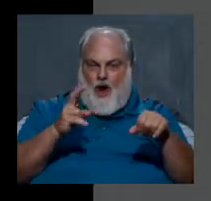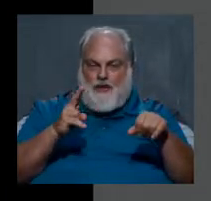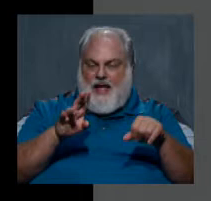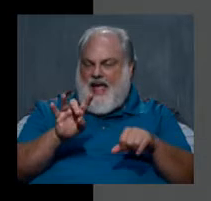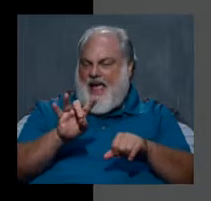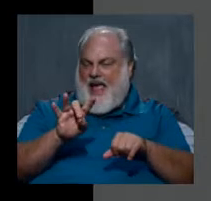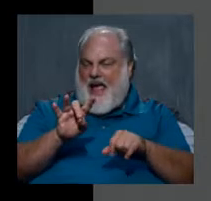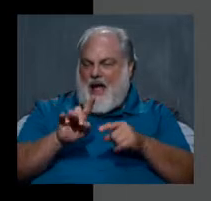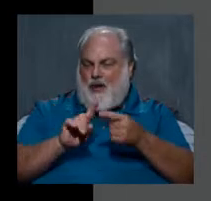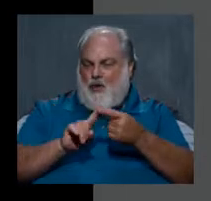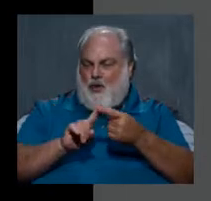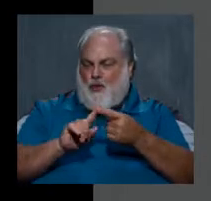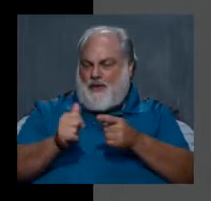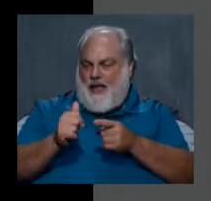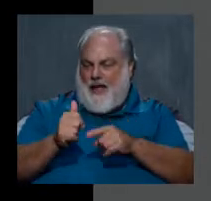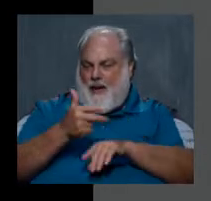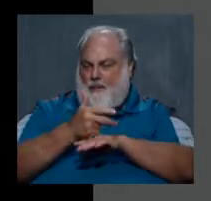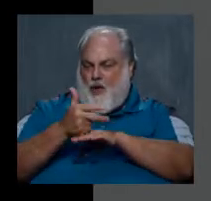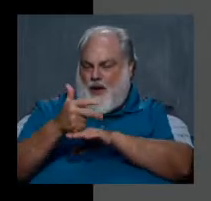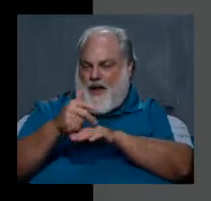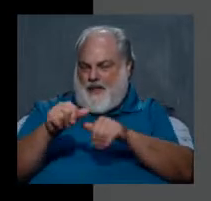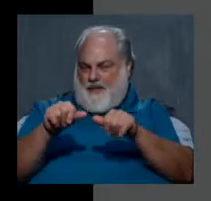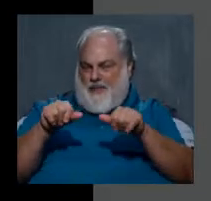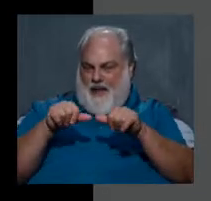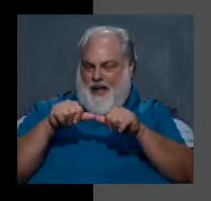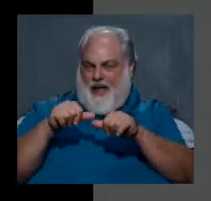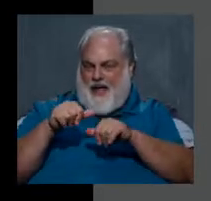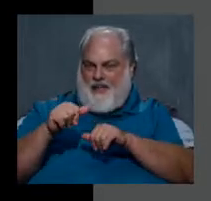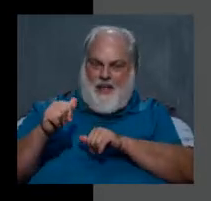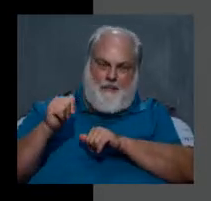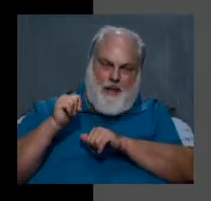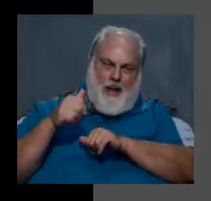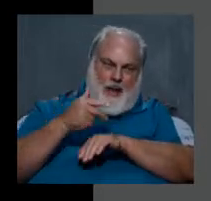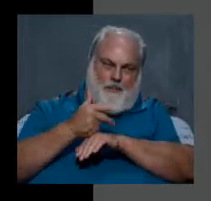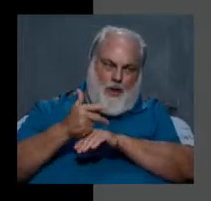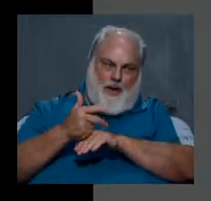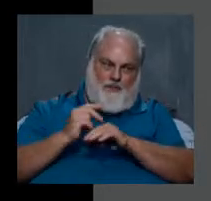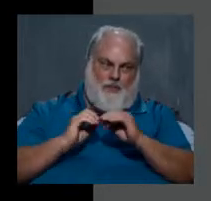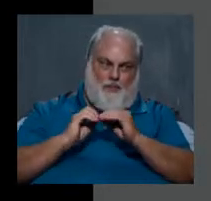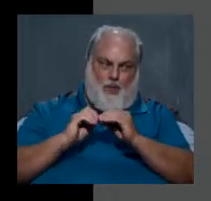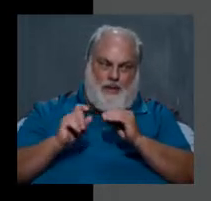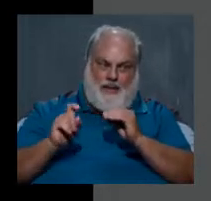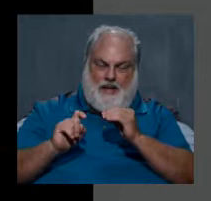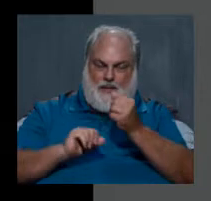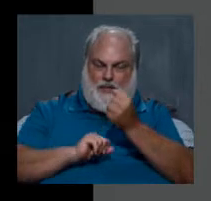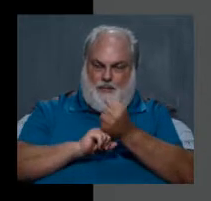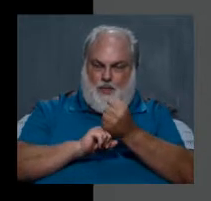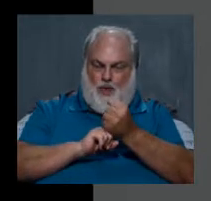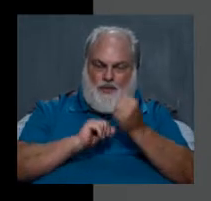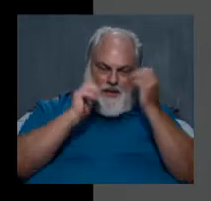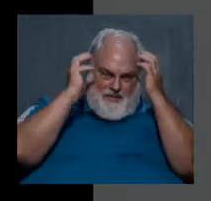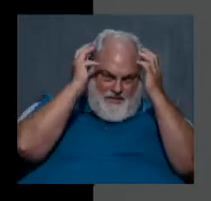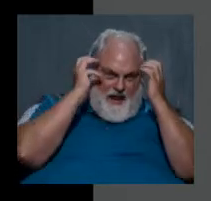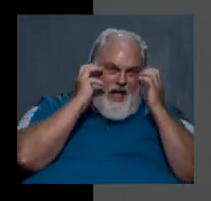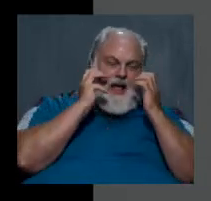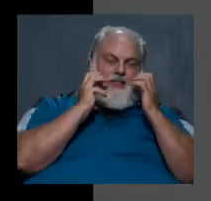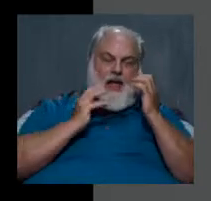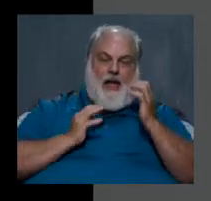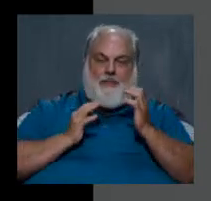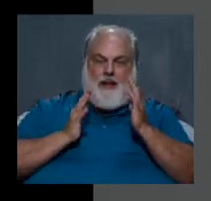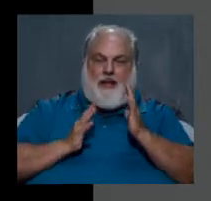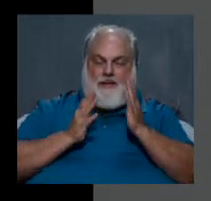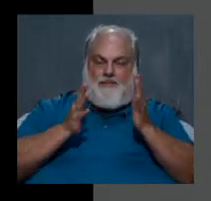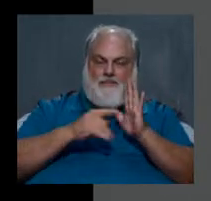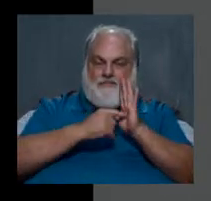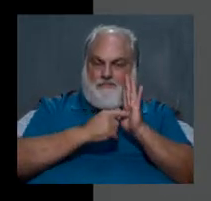8 to 10 parking spaces and also to use the back parking lot if additional parking is needed to support her salon use. The applicant has